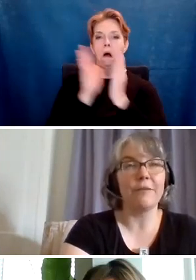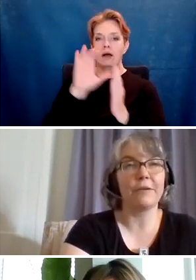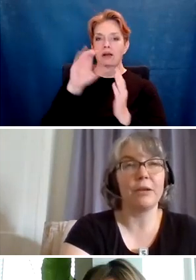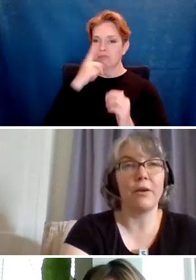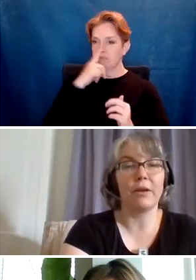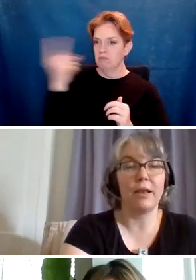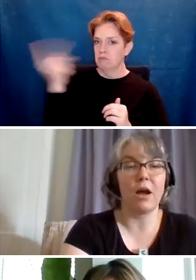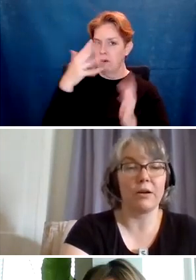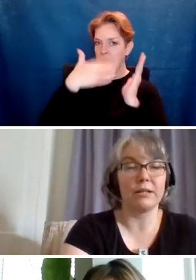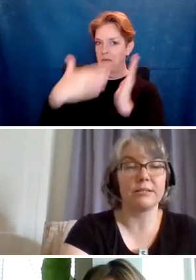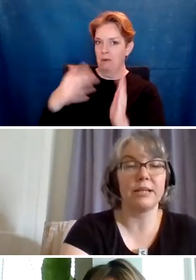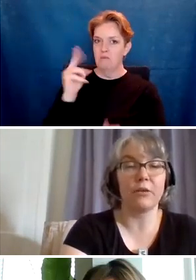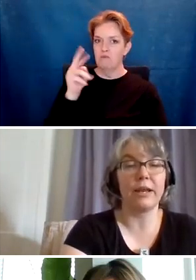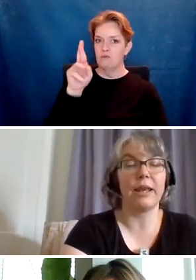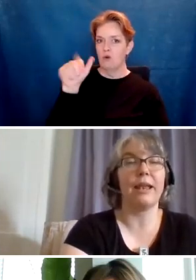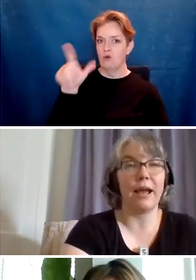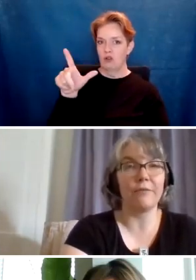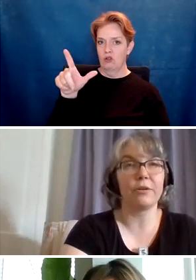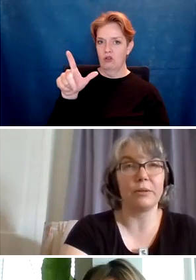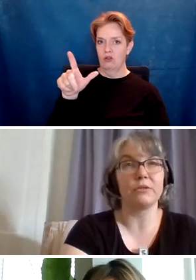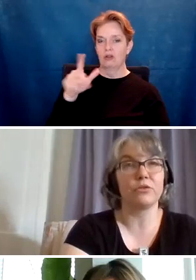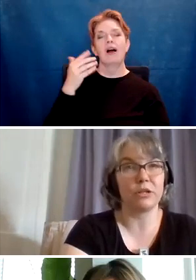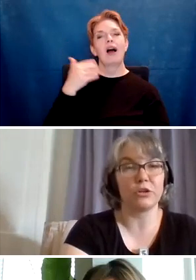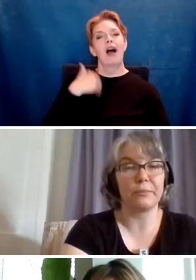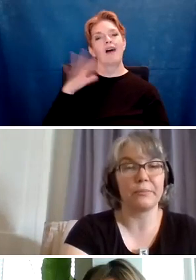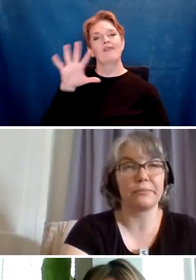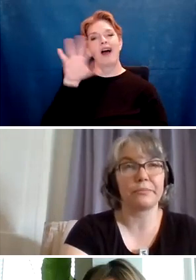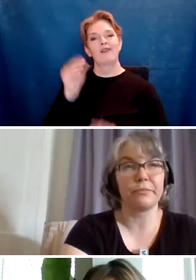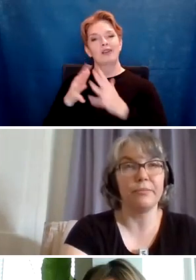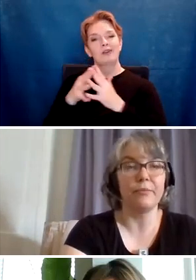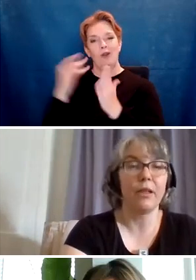an African-American artist decorating an African-built structure.